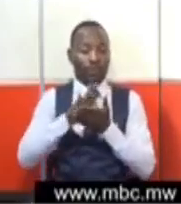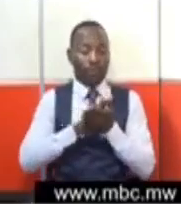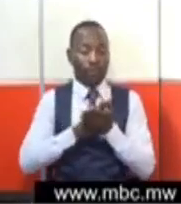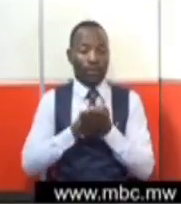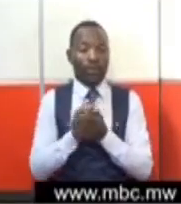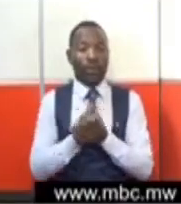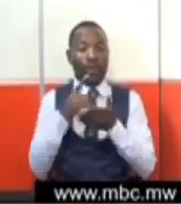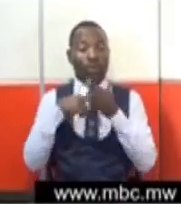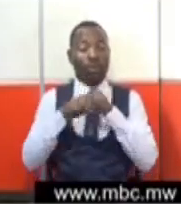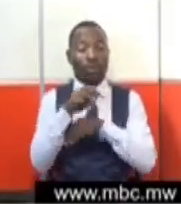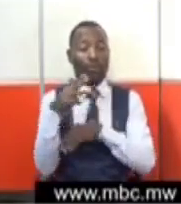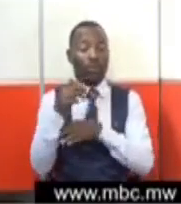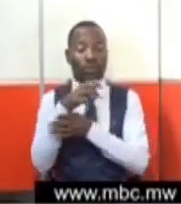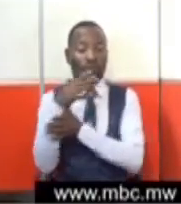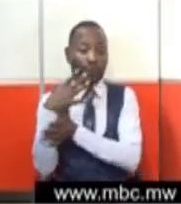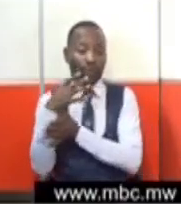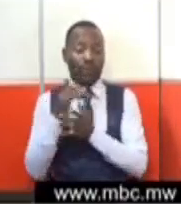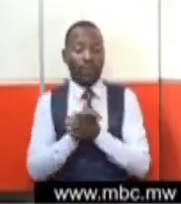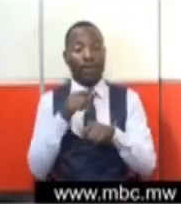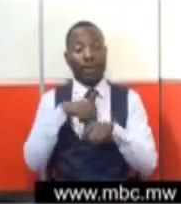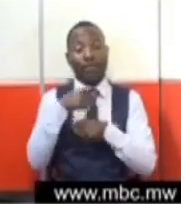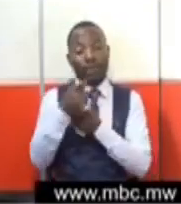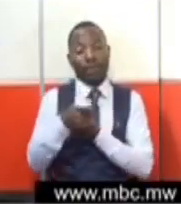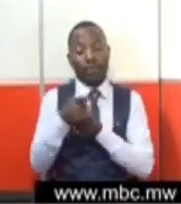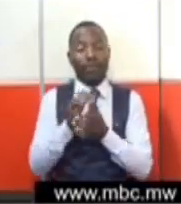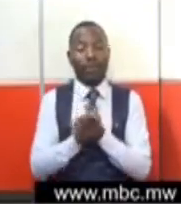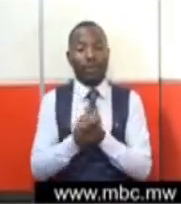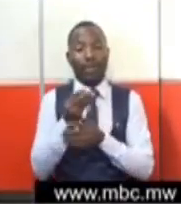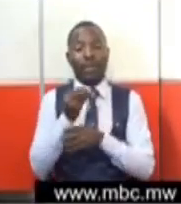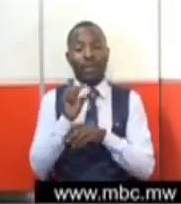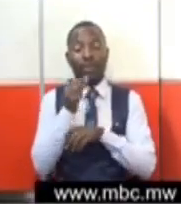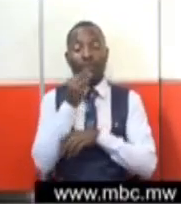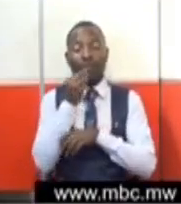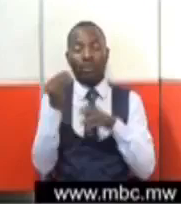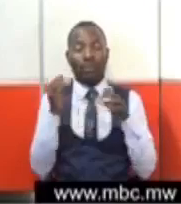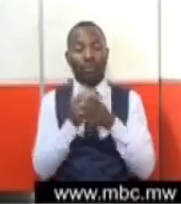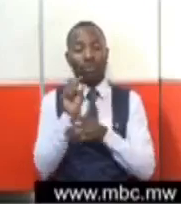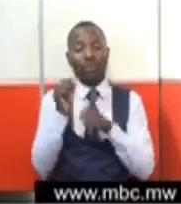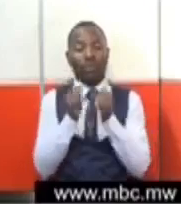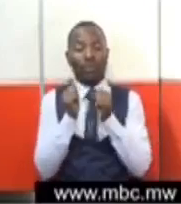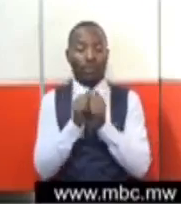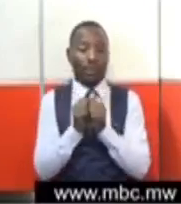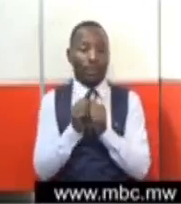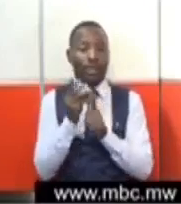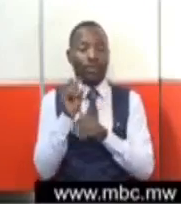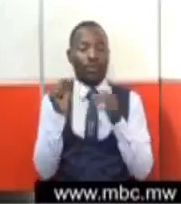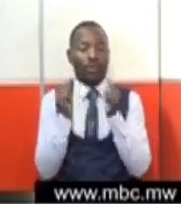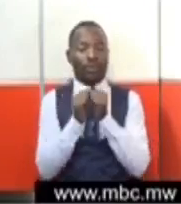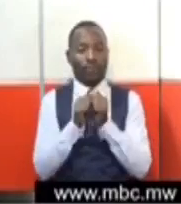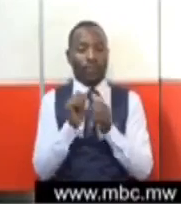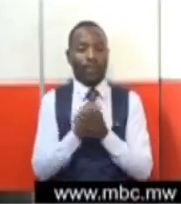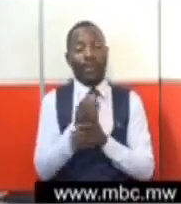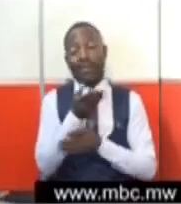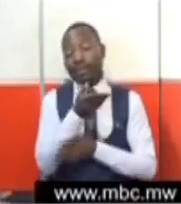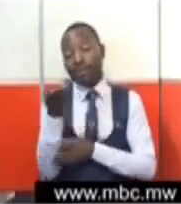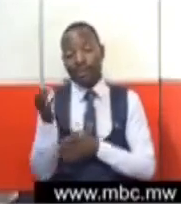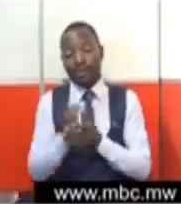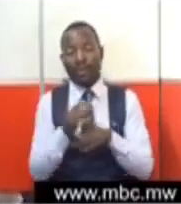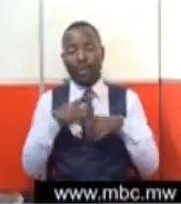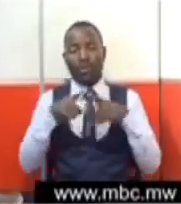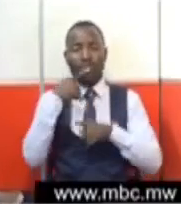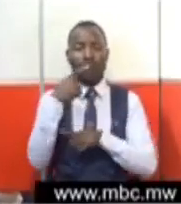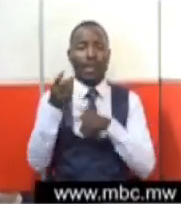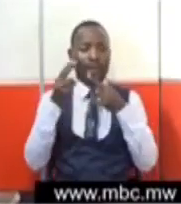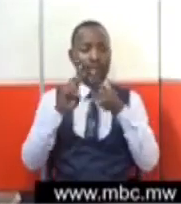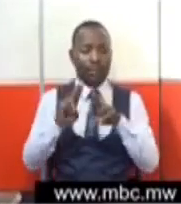the 2024-2025 lean season with limited food stocks and depleted finances, among other challenges. However, the